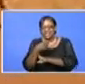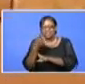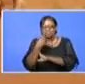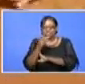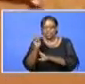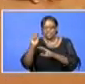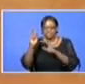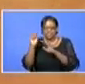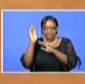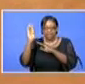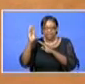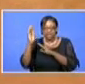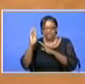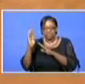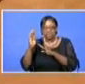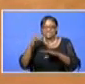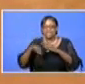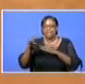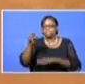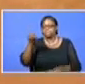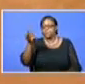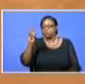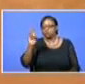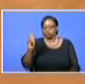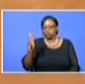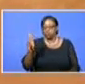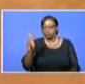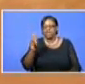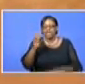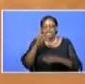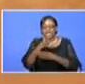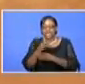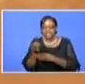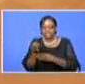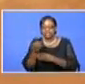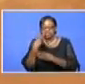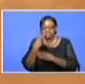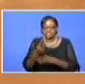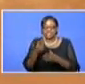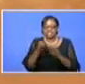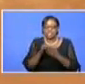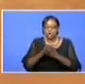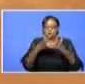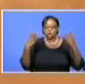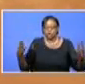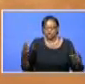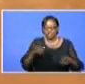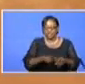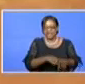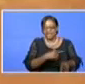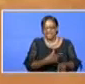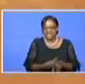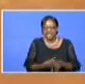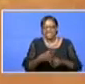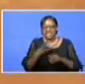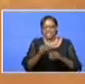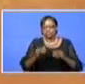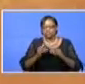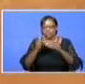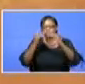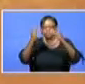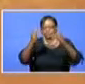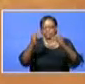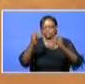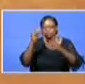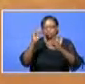America's Zone 2 competition in Peru, taking on the host in the final. A lot on the line. The winning nation would be promoted to Zone 1